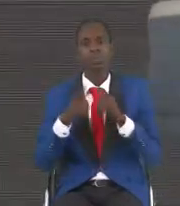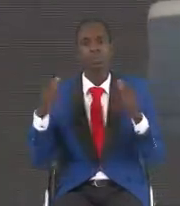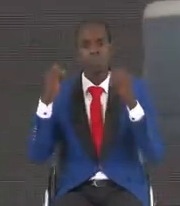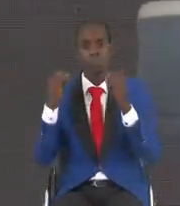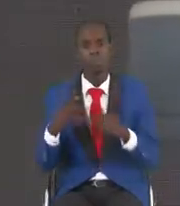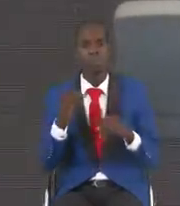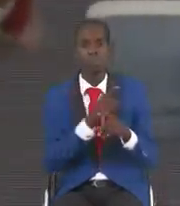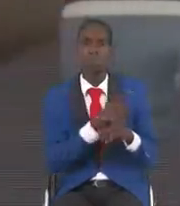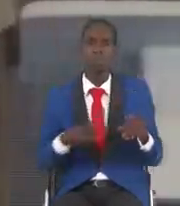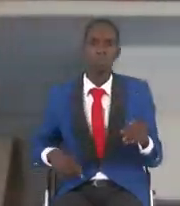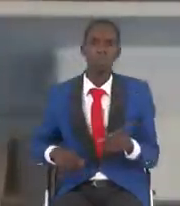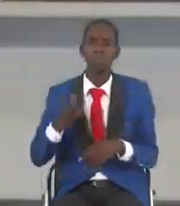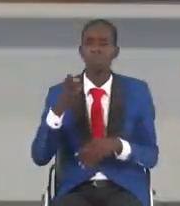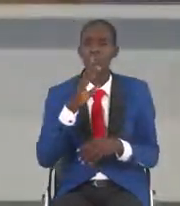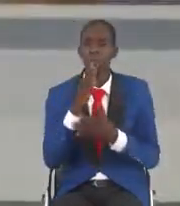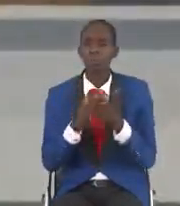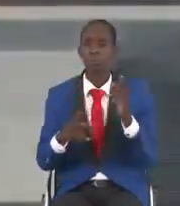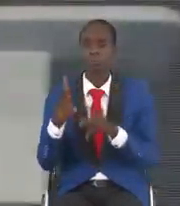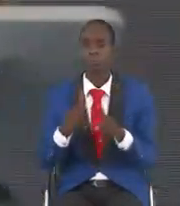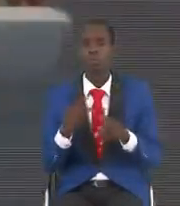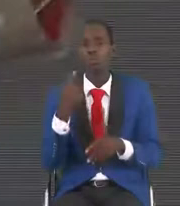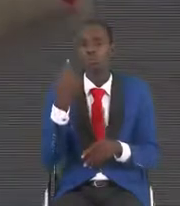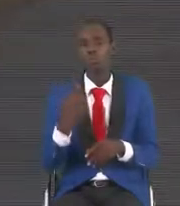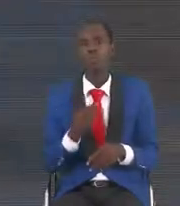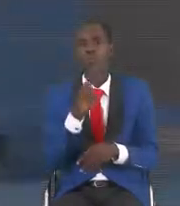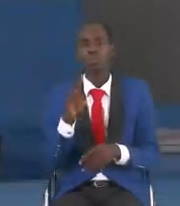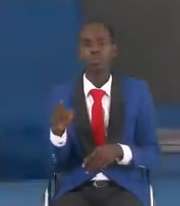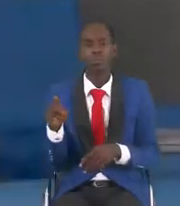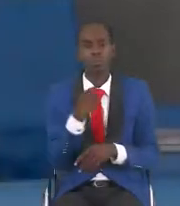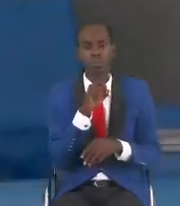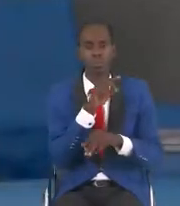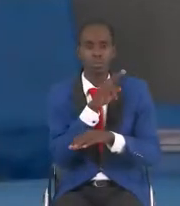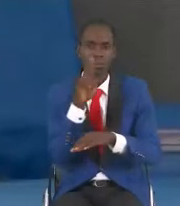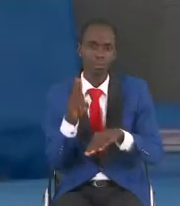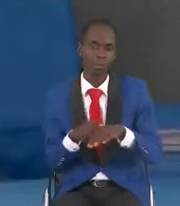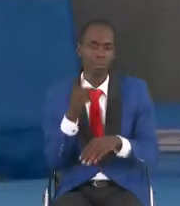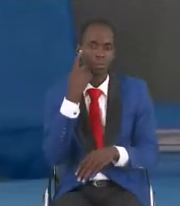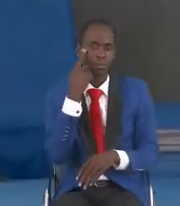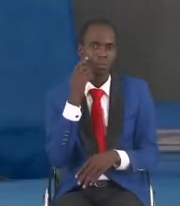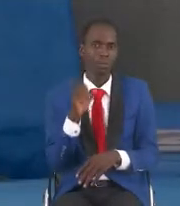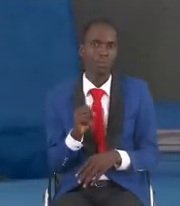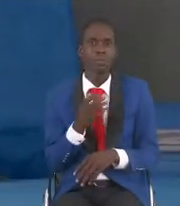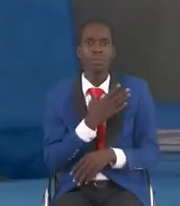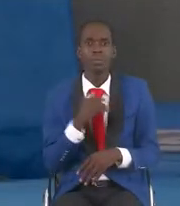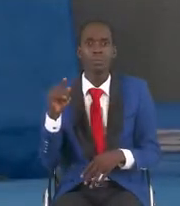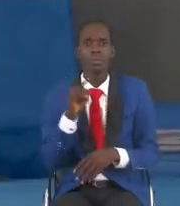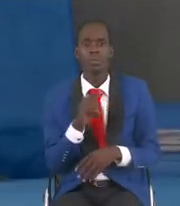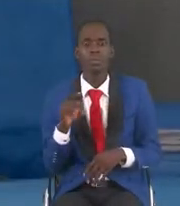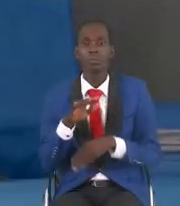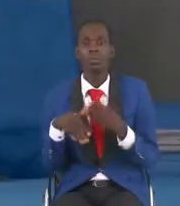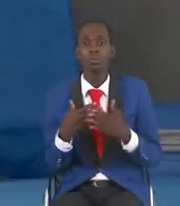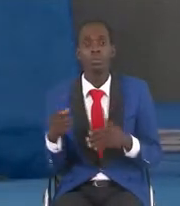the Lord. There are some people that only use their natural eyes. And therefore, all the sea is